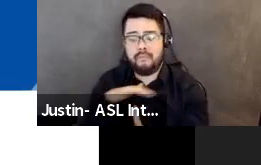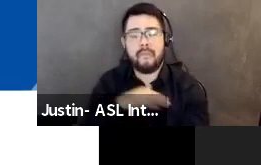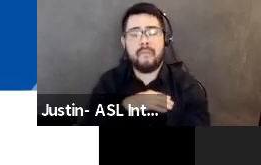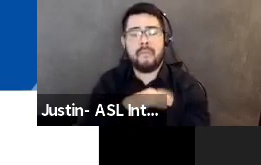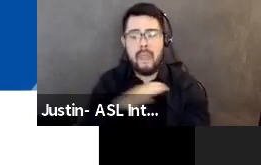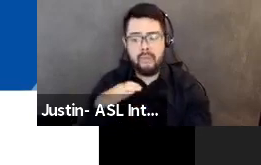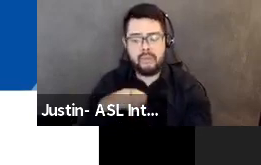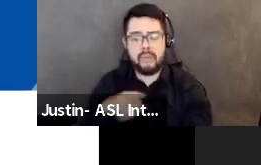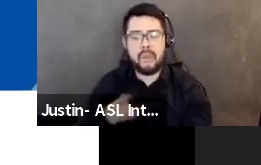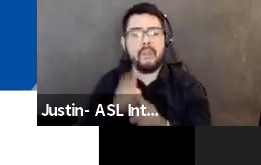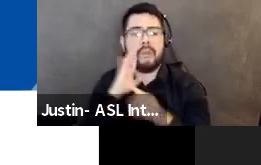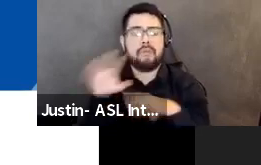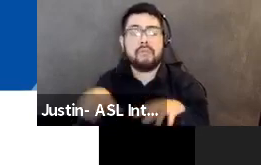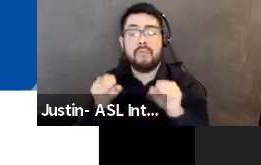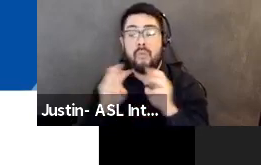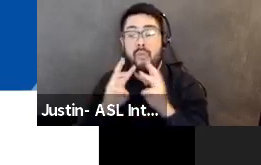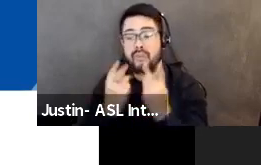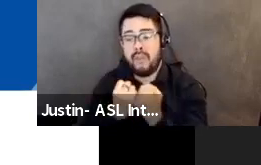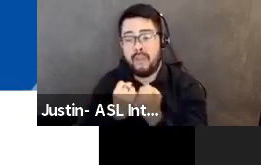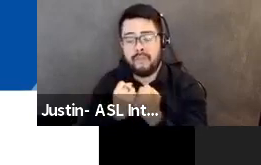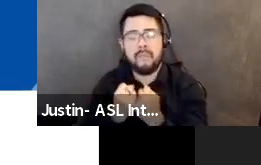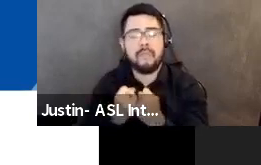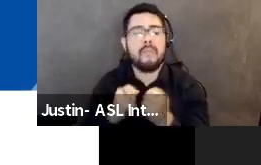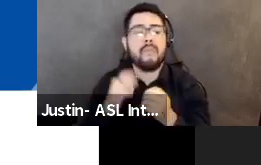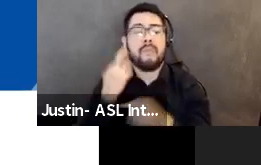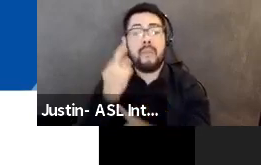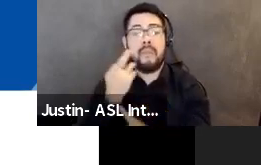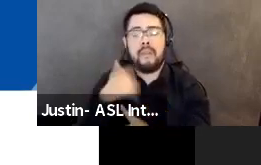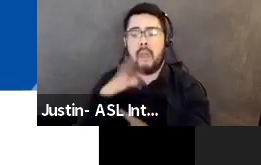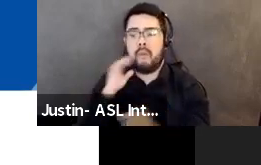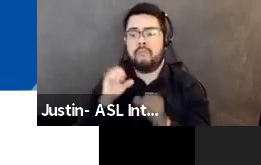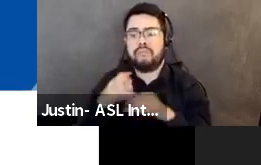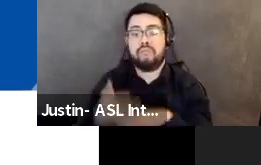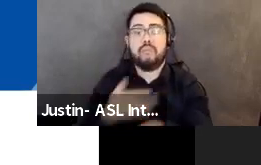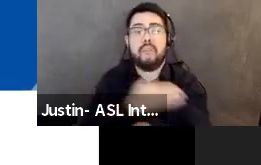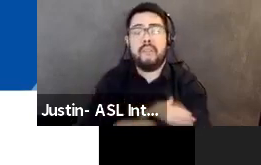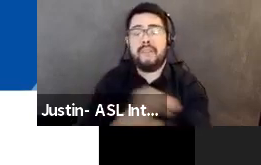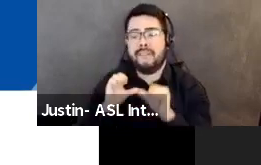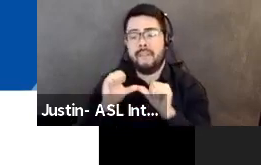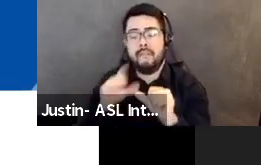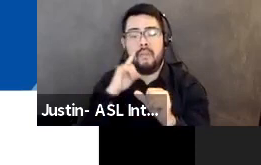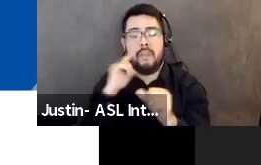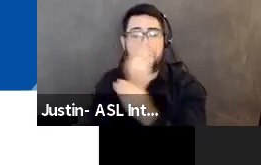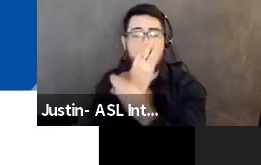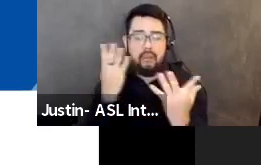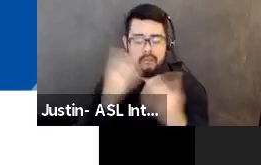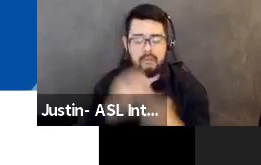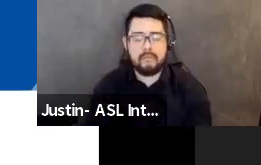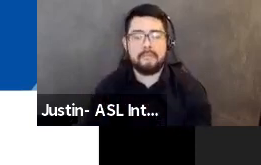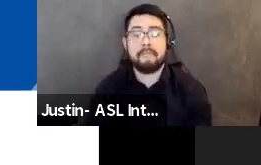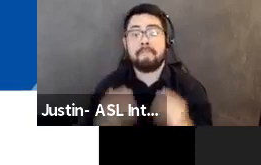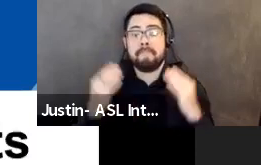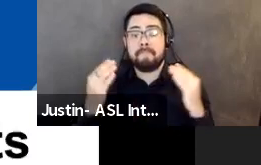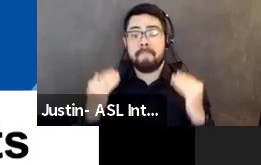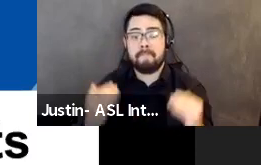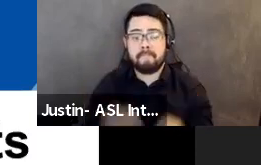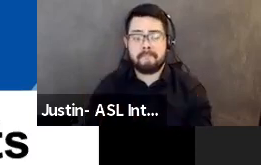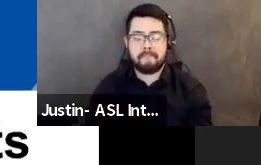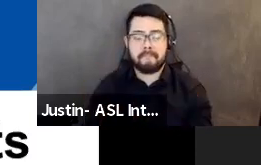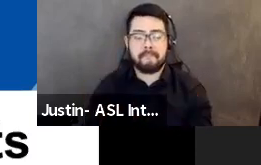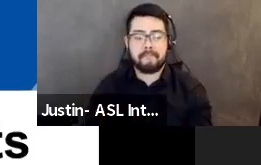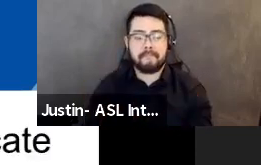to discuss that format to improve consistency around the information that is shared next page